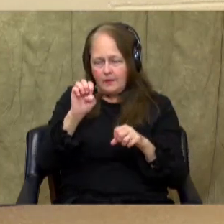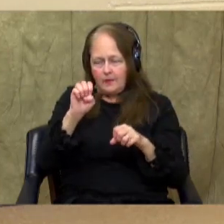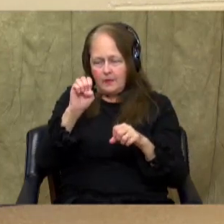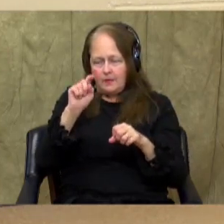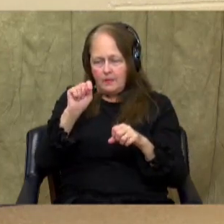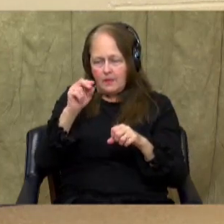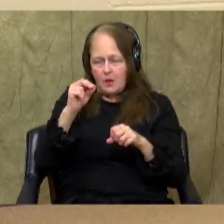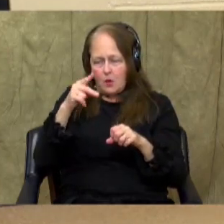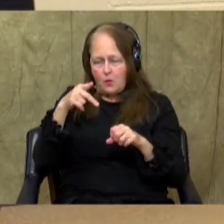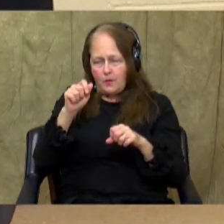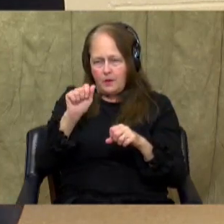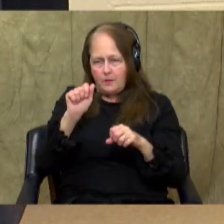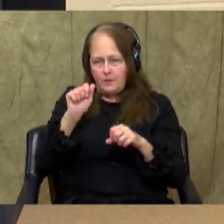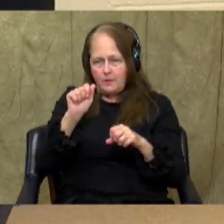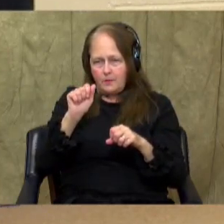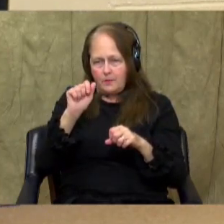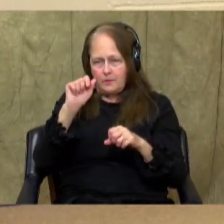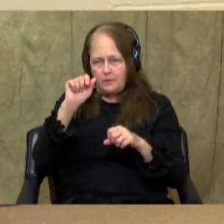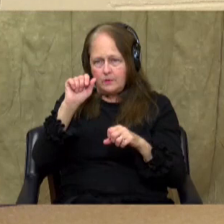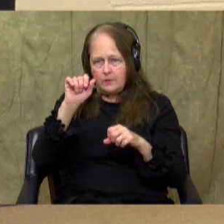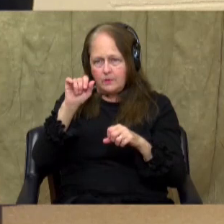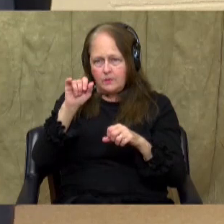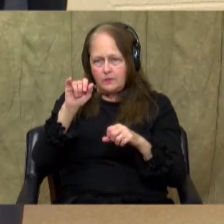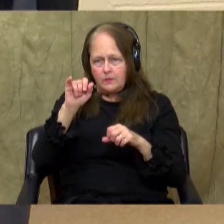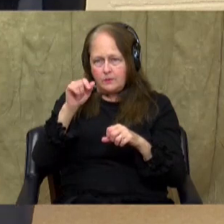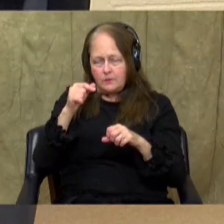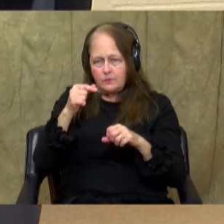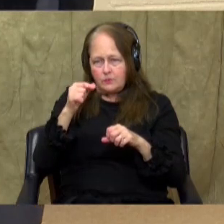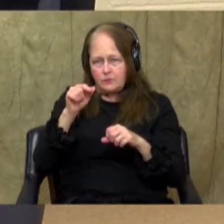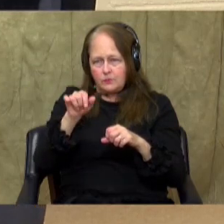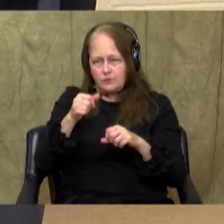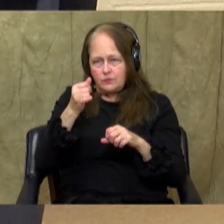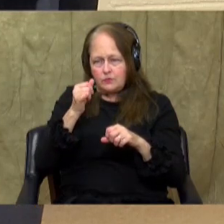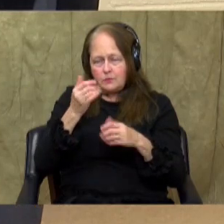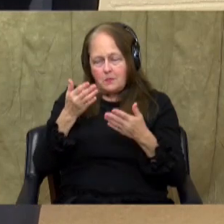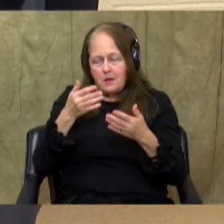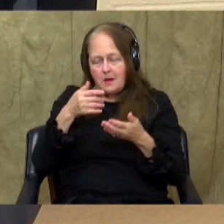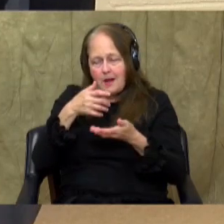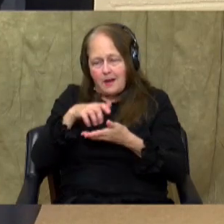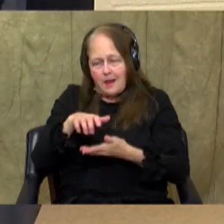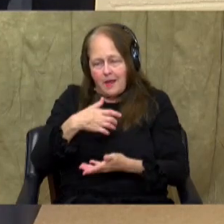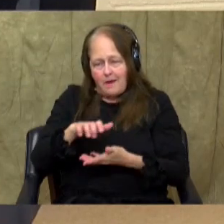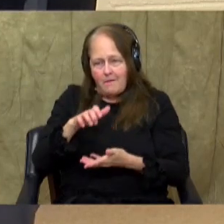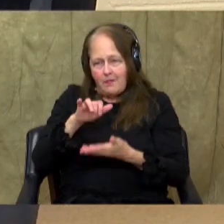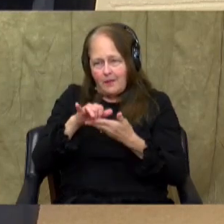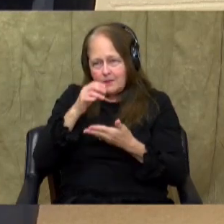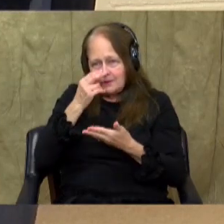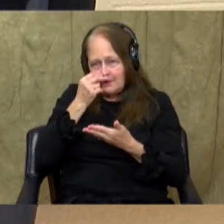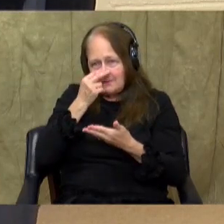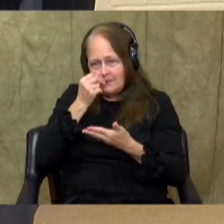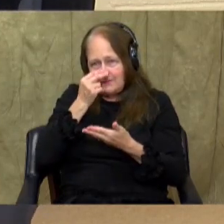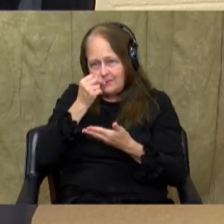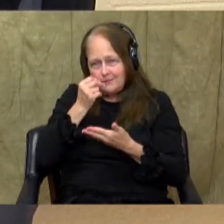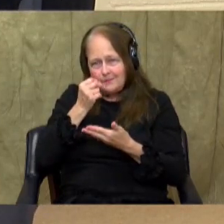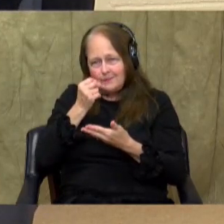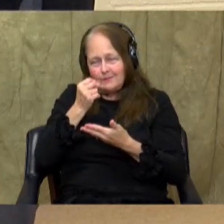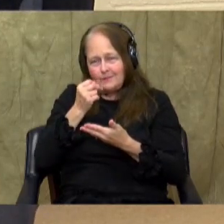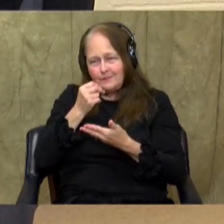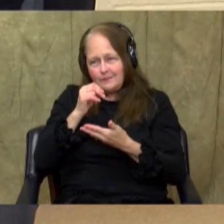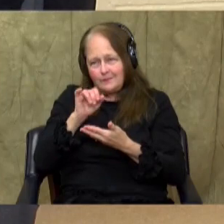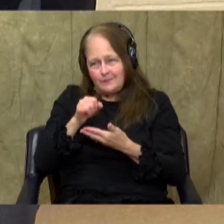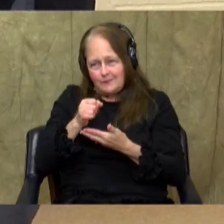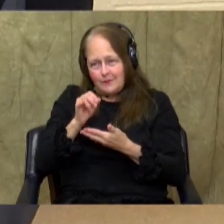Ethiopia, Djibouti, and I know that some of you are giggling right now. That's always a favorite for some of my students. Say it with